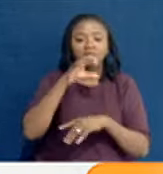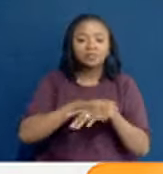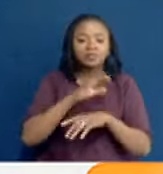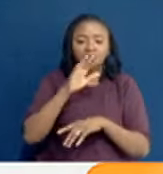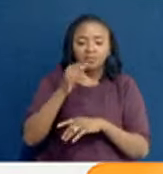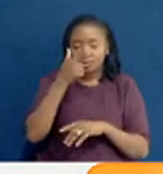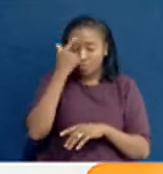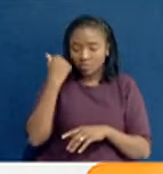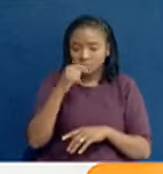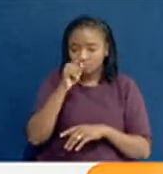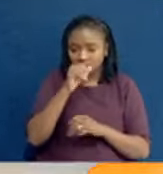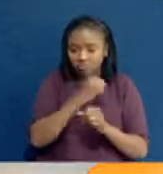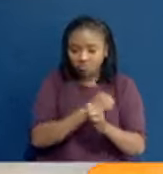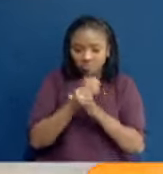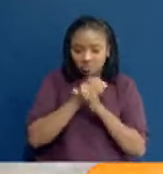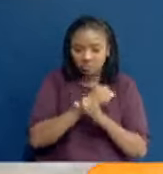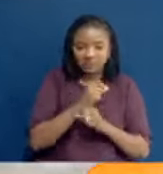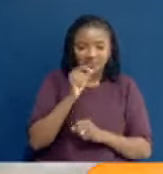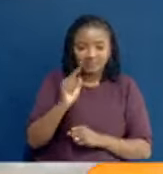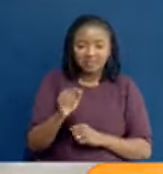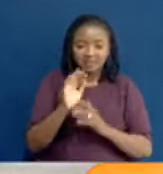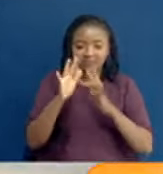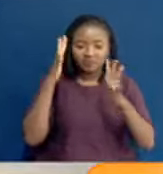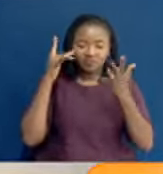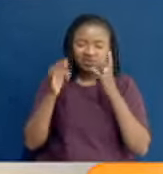it really doesn't really pay off.